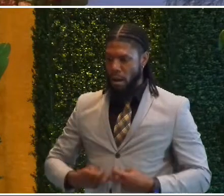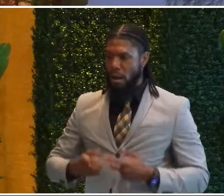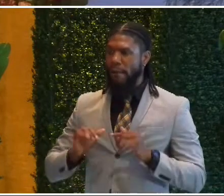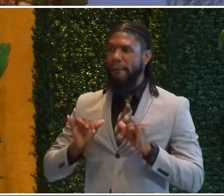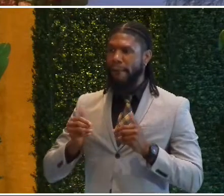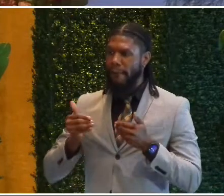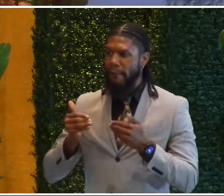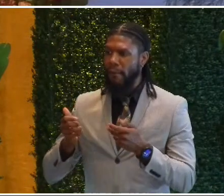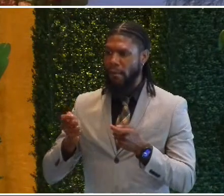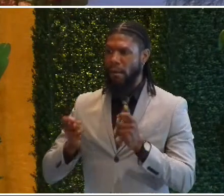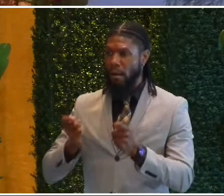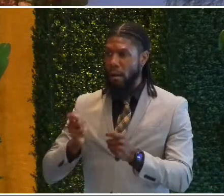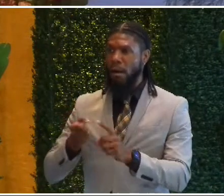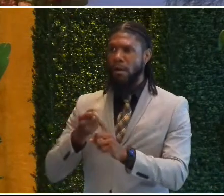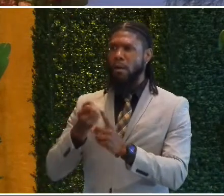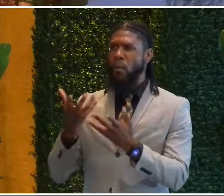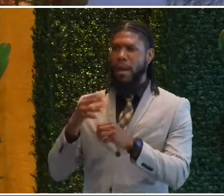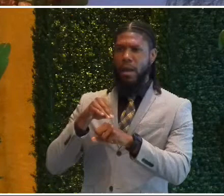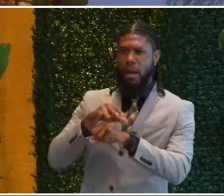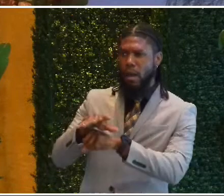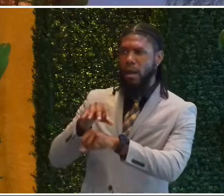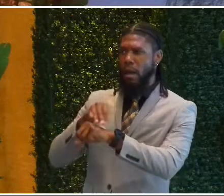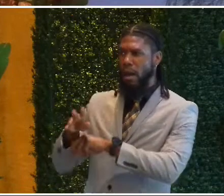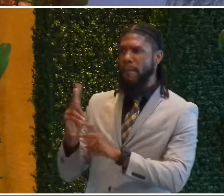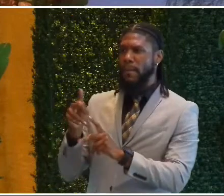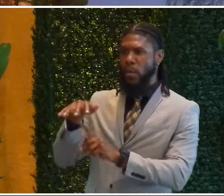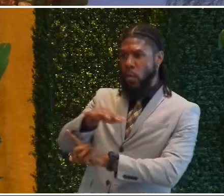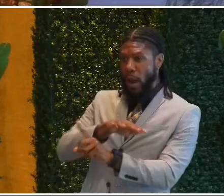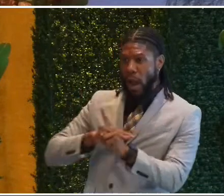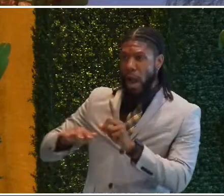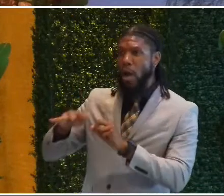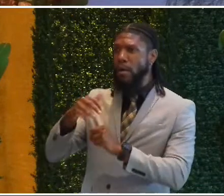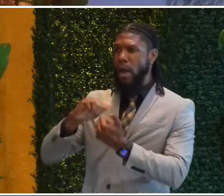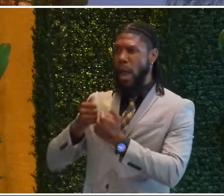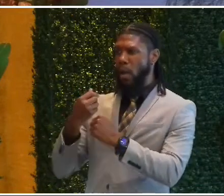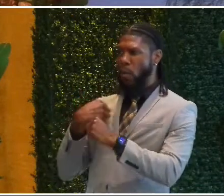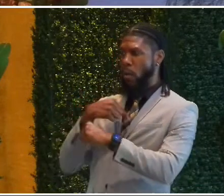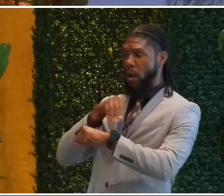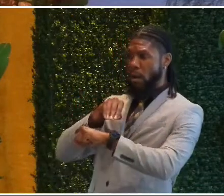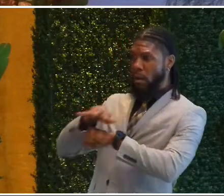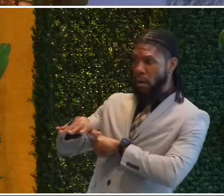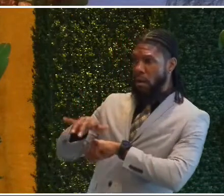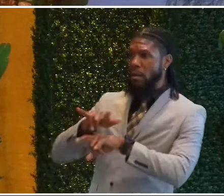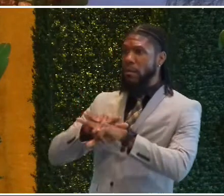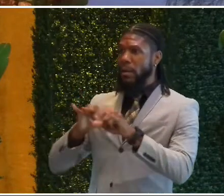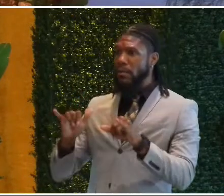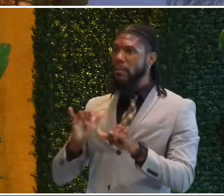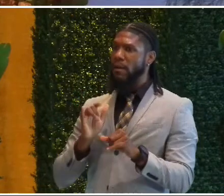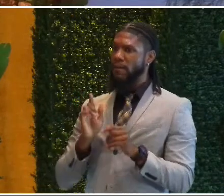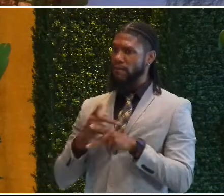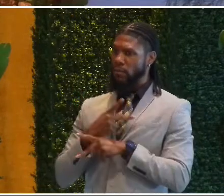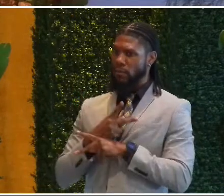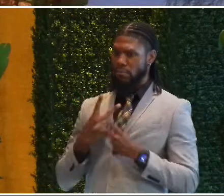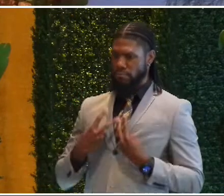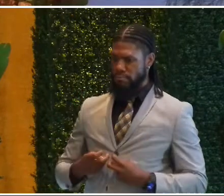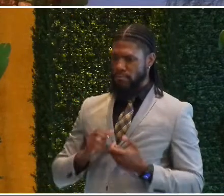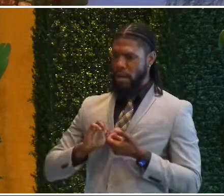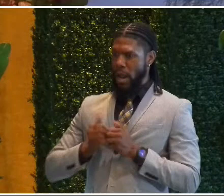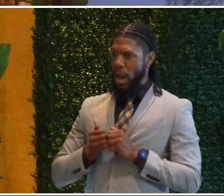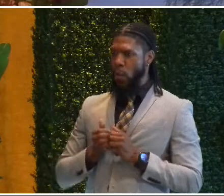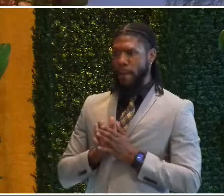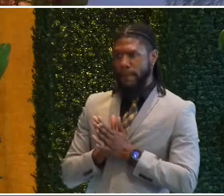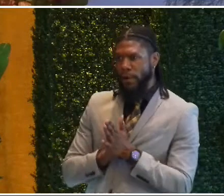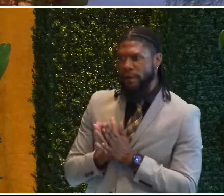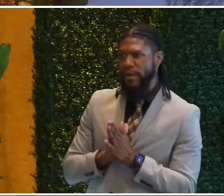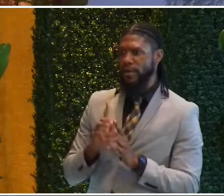our impact is on the folks around us, and also seeing where our motivations lie. Because there are